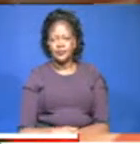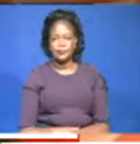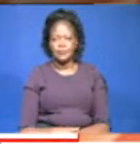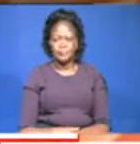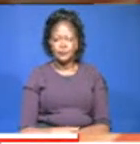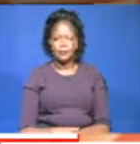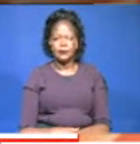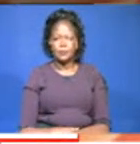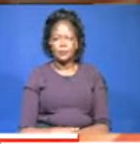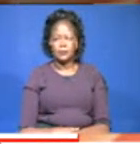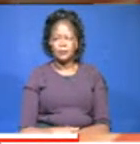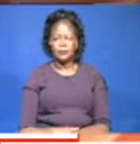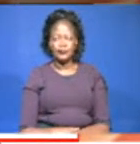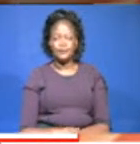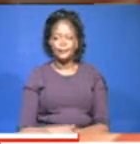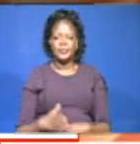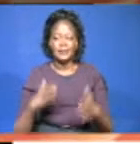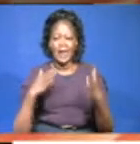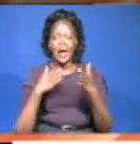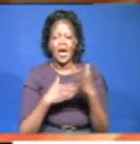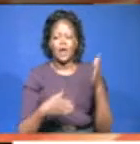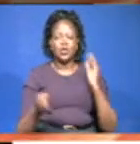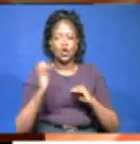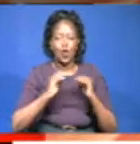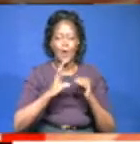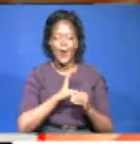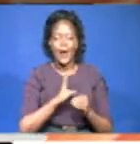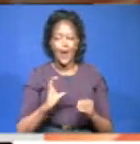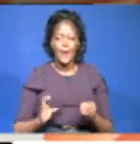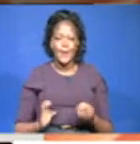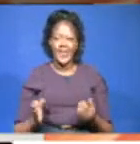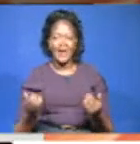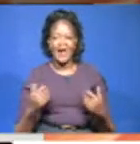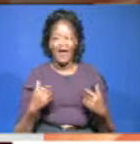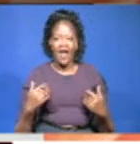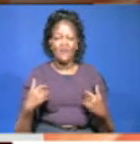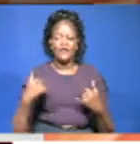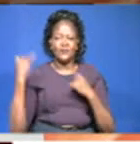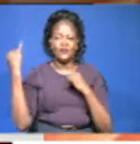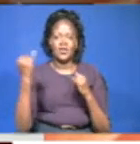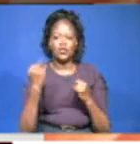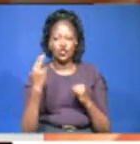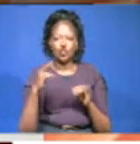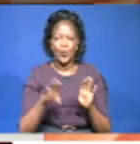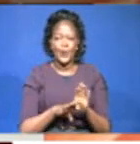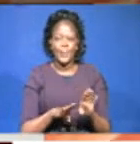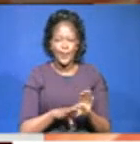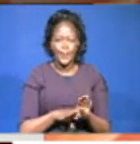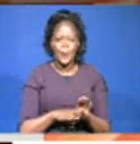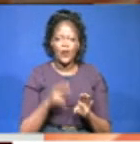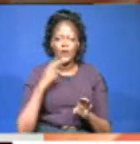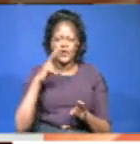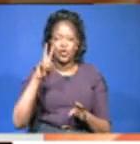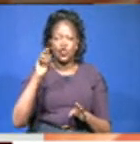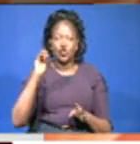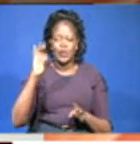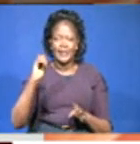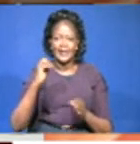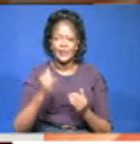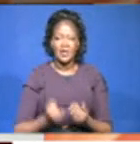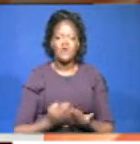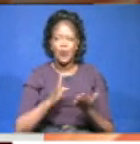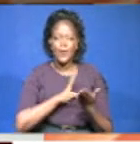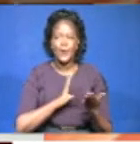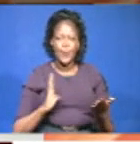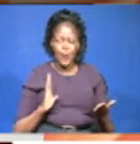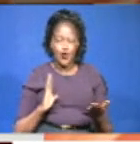The Ethics and Anti-Corruption Commission has summoned two members of the Vision 2030 Delivery Board to